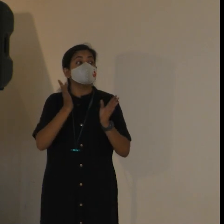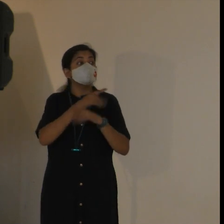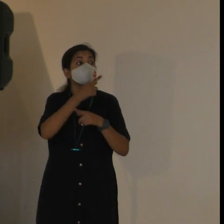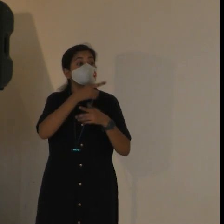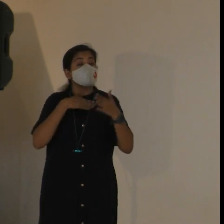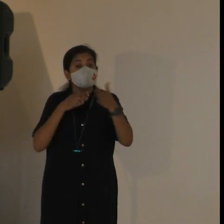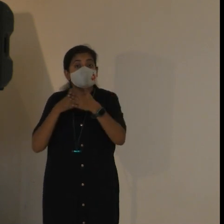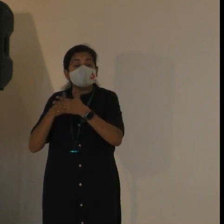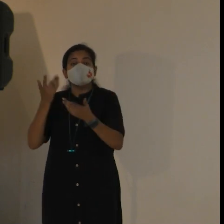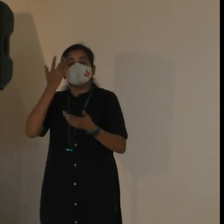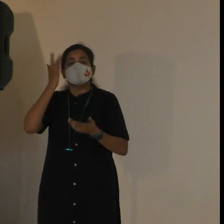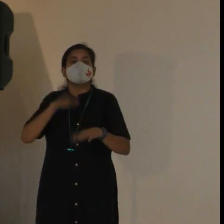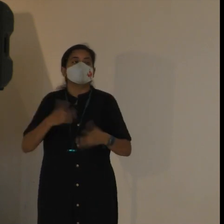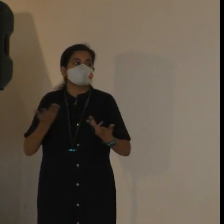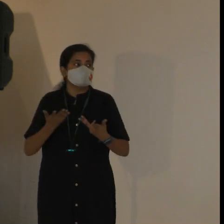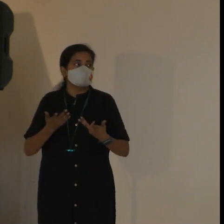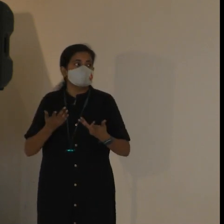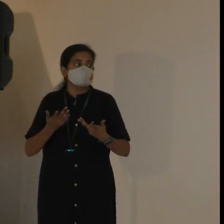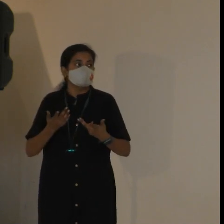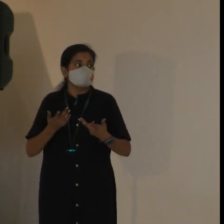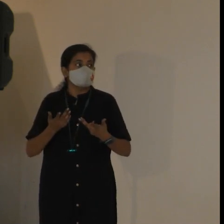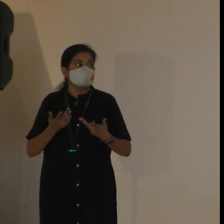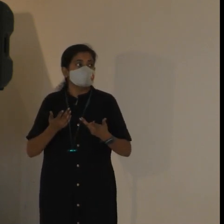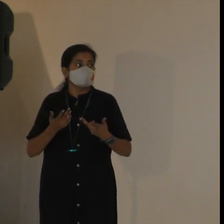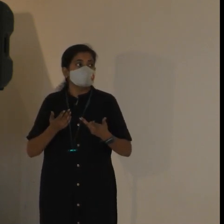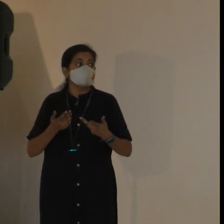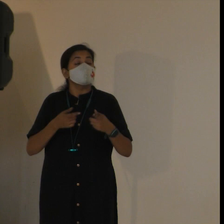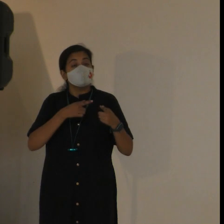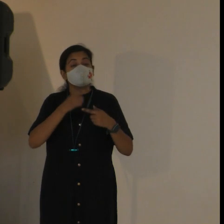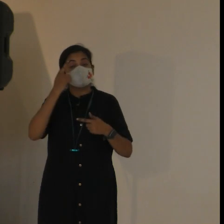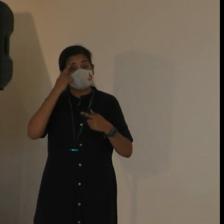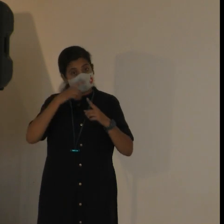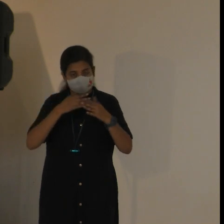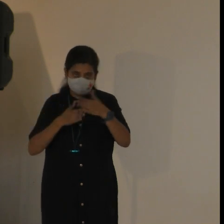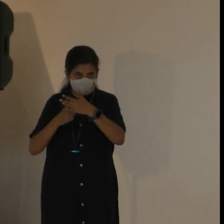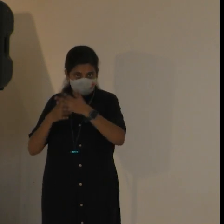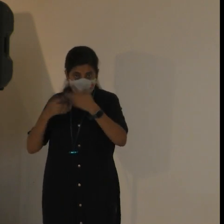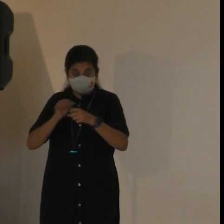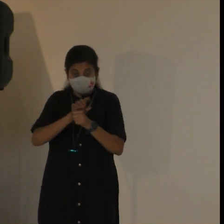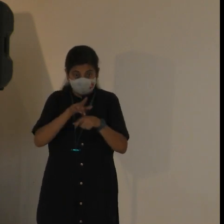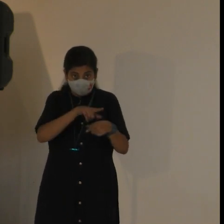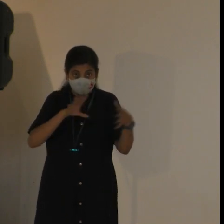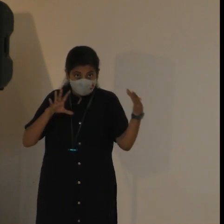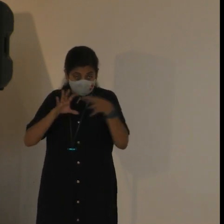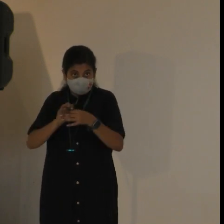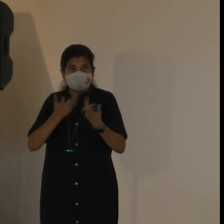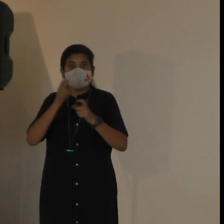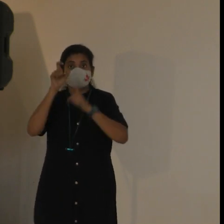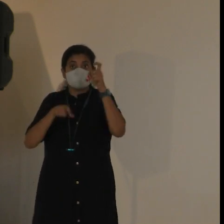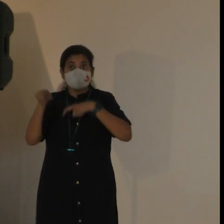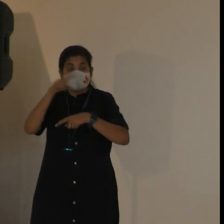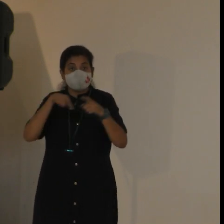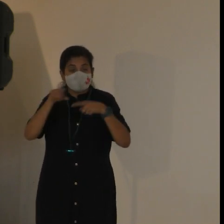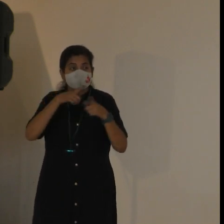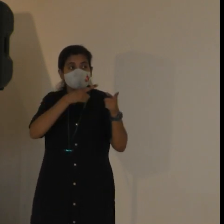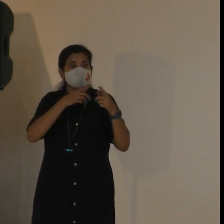you have faced, and also what was the lasting flavor of the pandemic-induced change in audiences